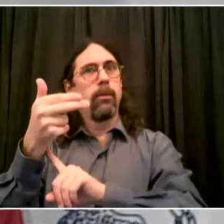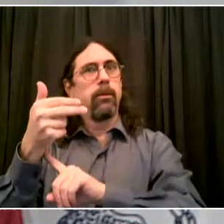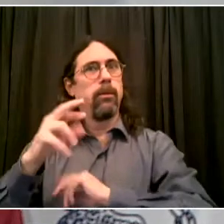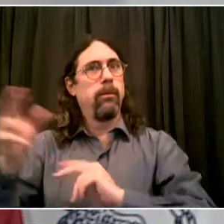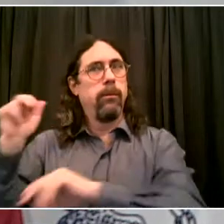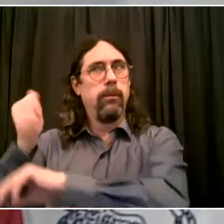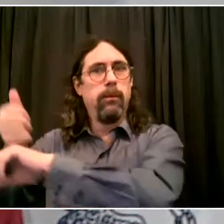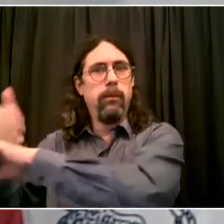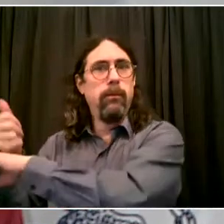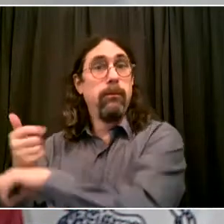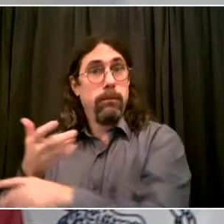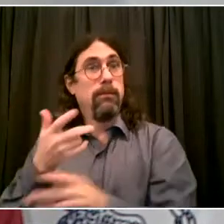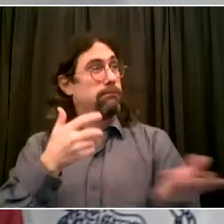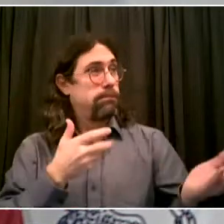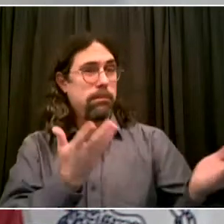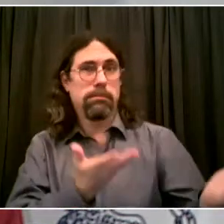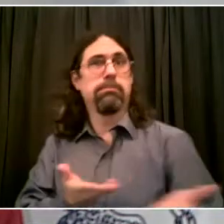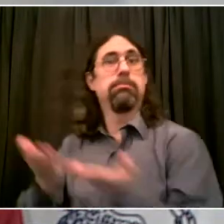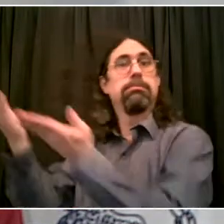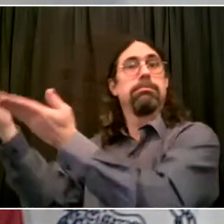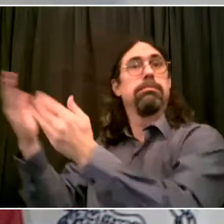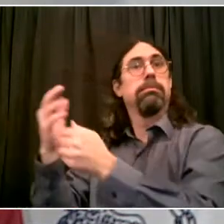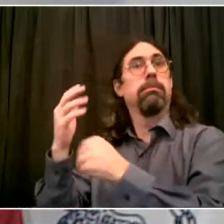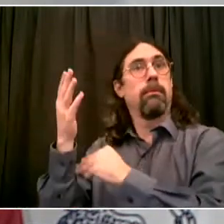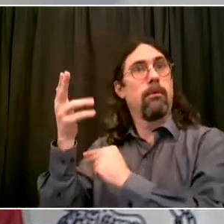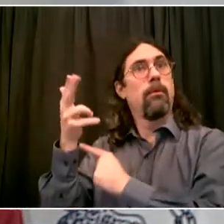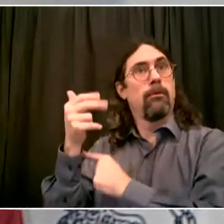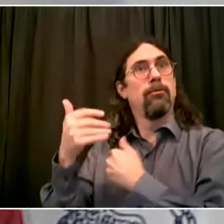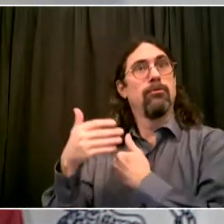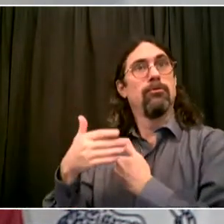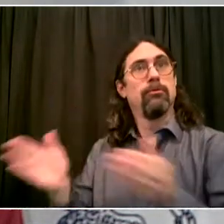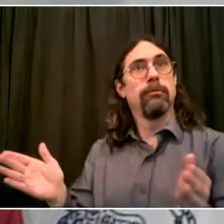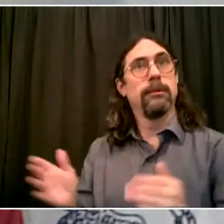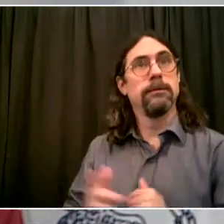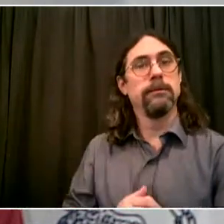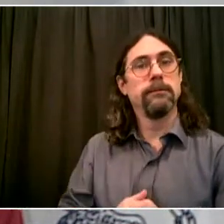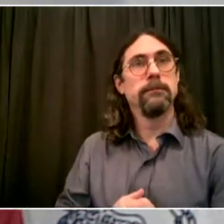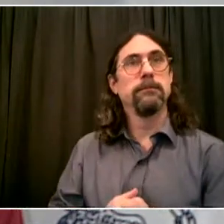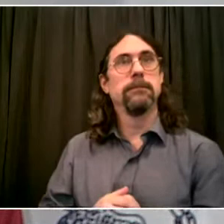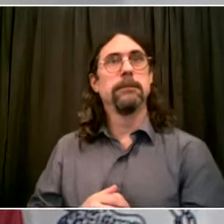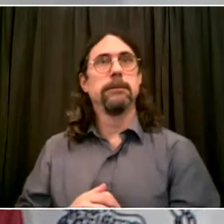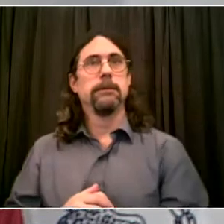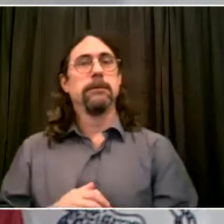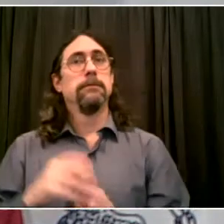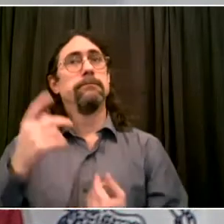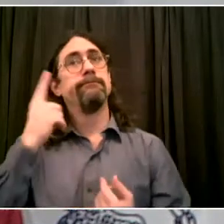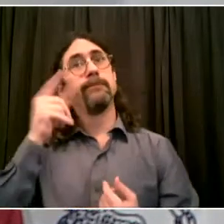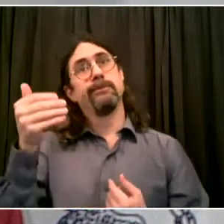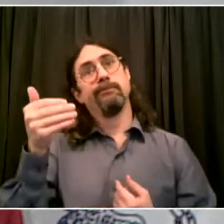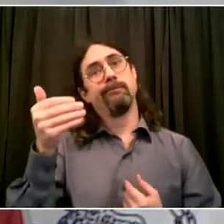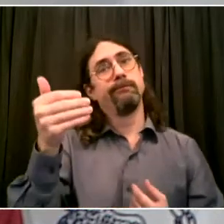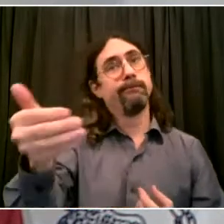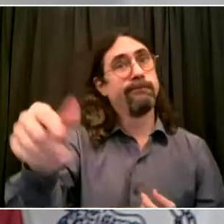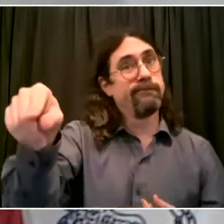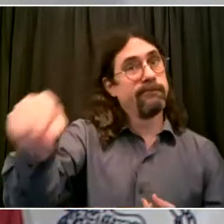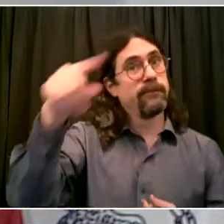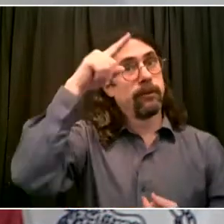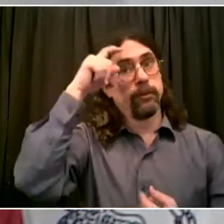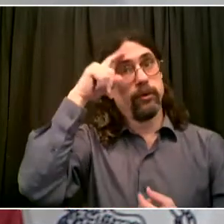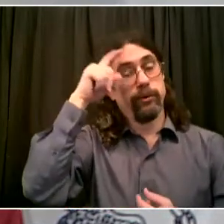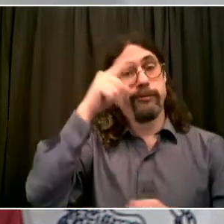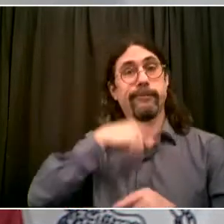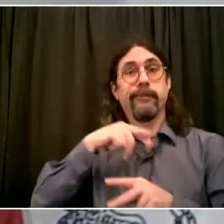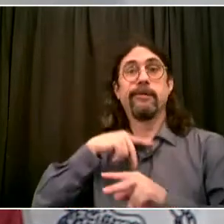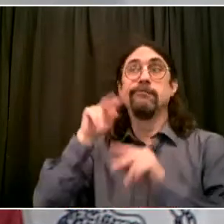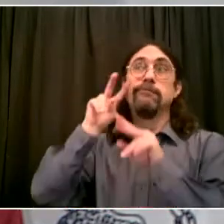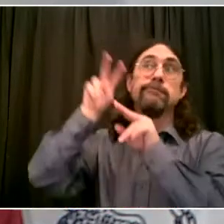start to revive this summer, this fall in a meaningful way. But it'll take a while to get back, of course, to its full strength. So I think a lot of hotels